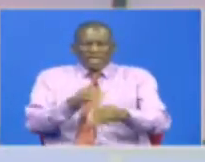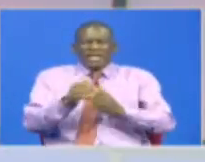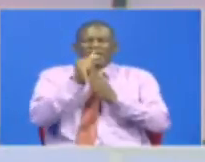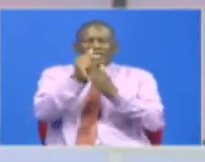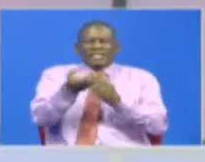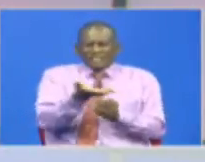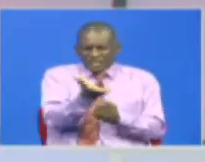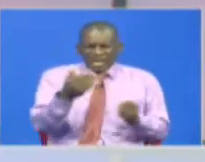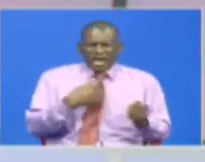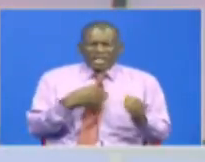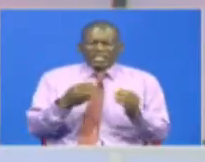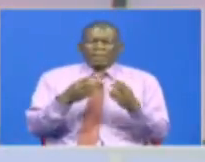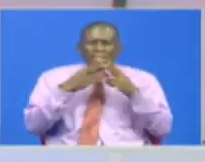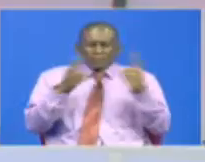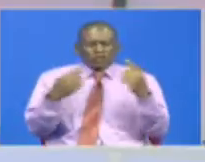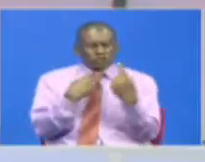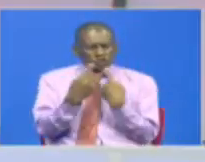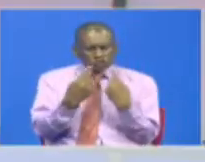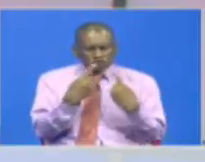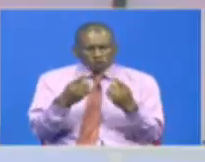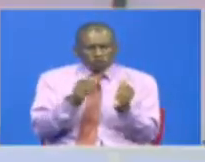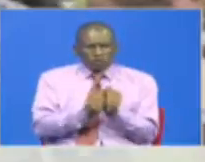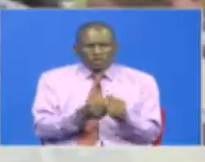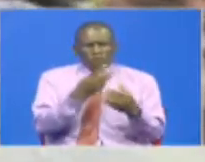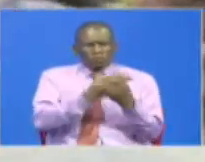the two antagonizing communities.